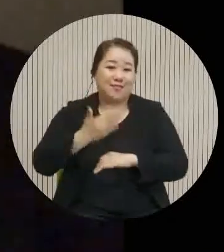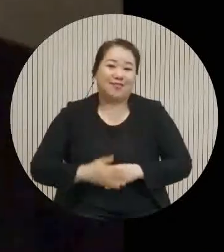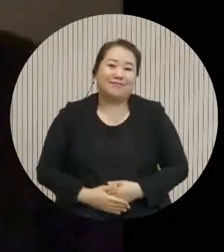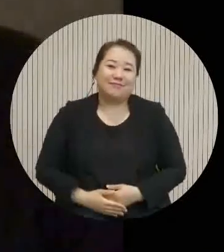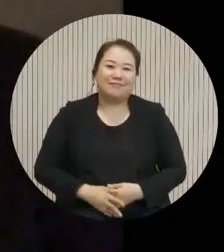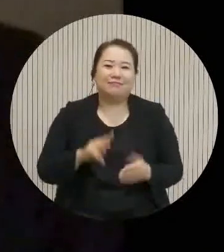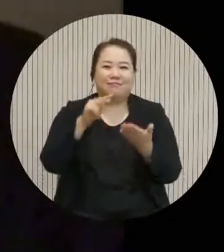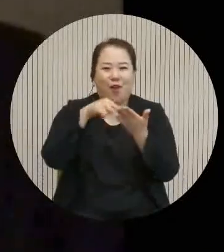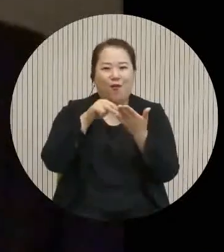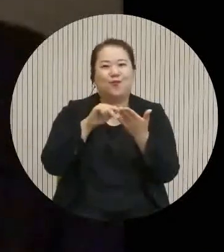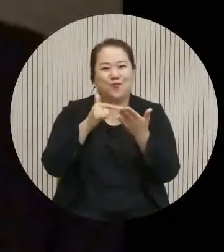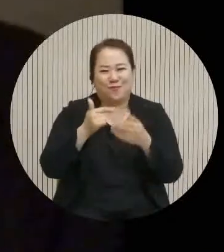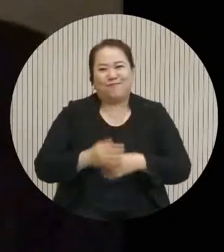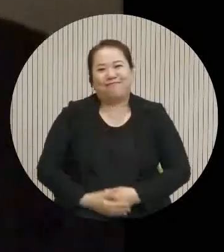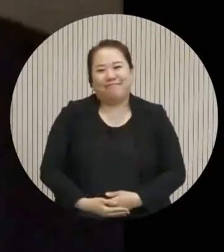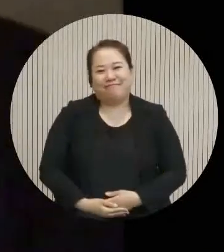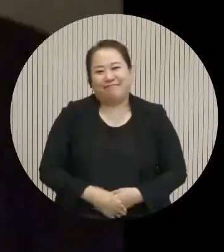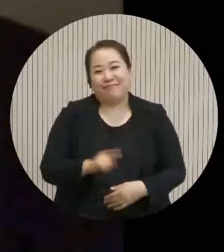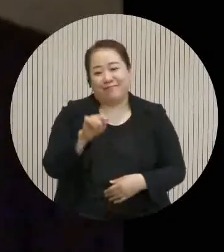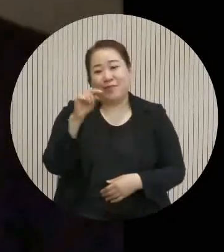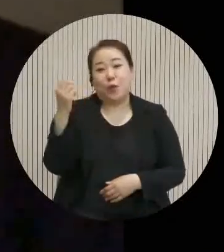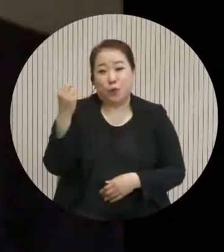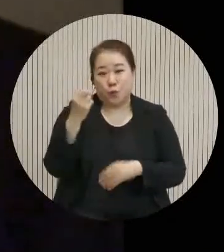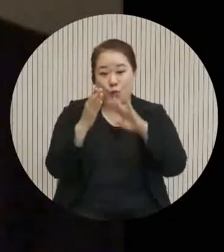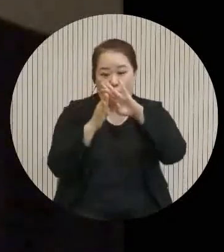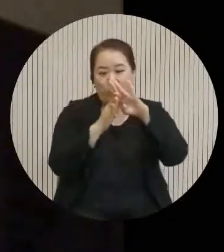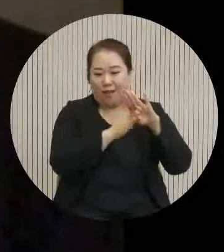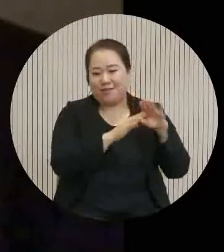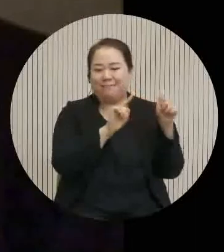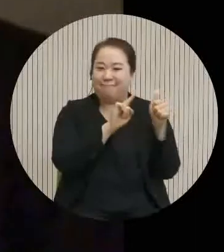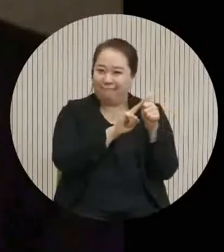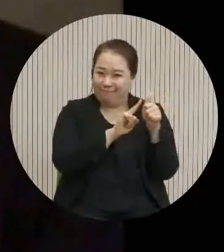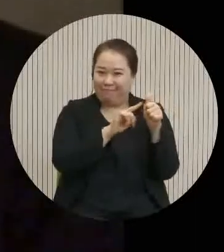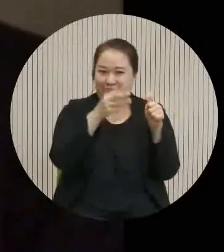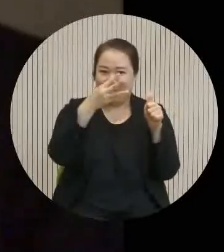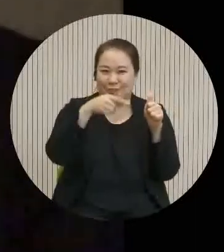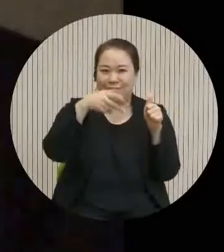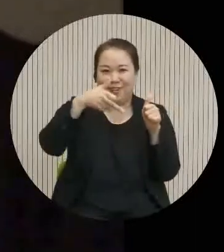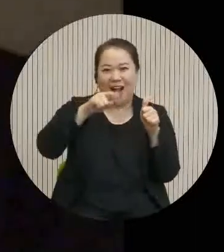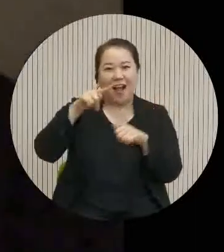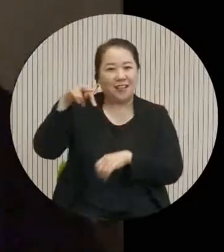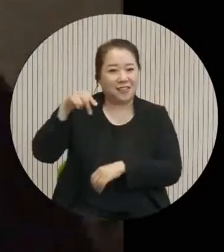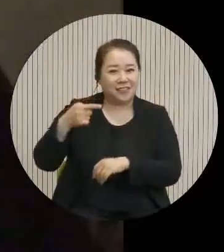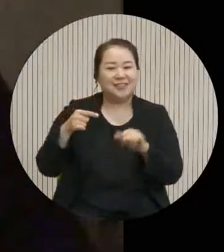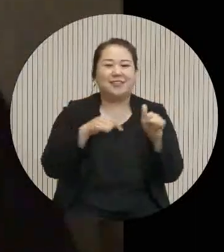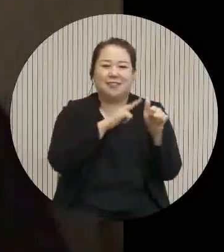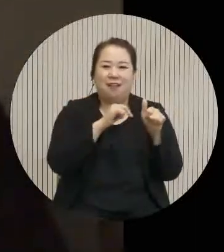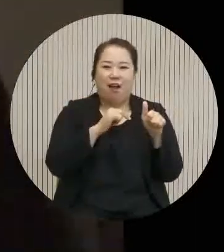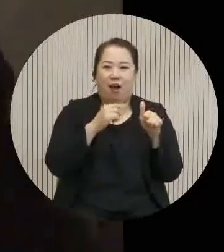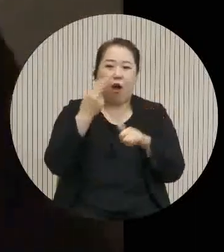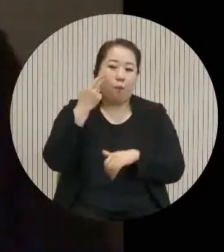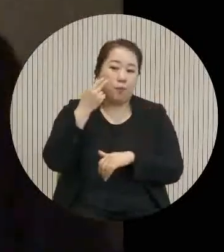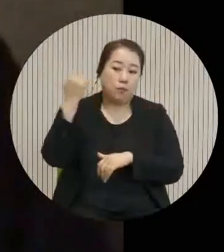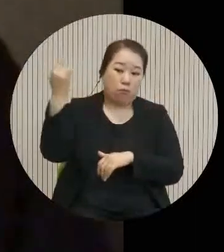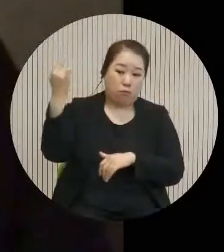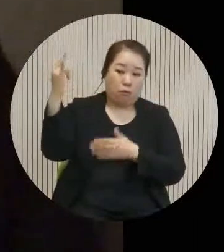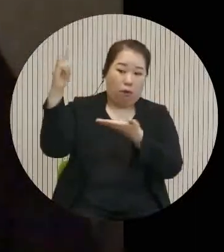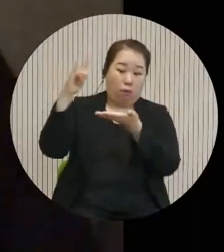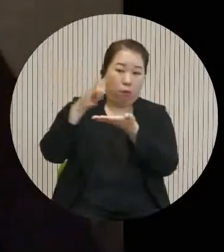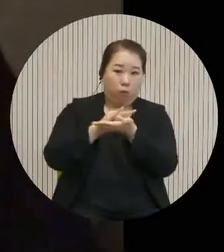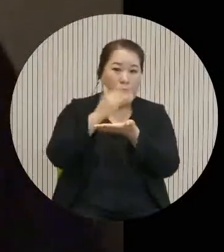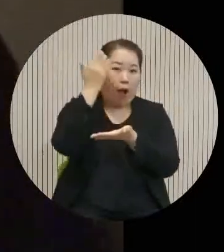Lucas, he became a dedicated reader in Korean after arriving in the United States. Here's what he said. My understanding of